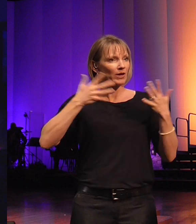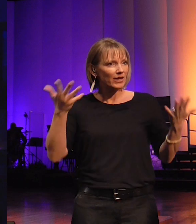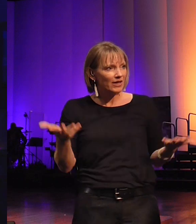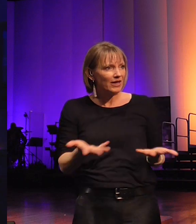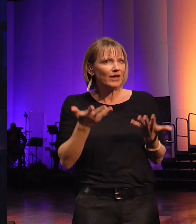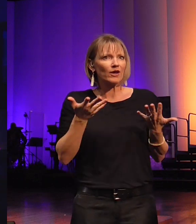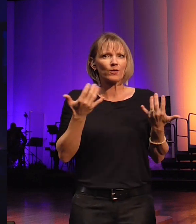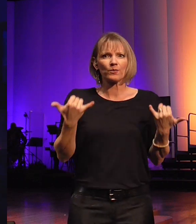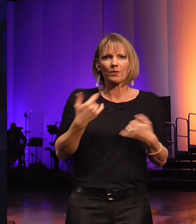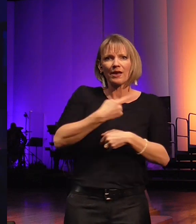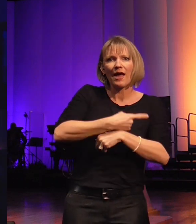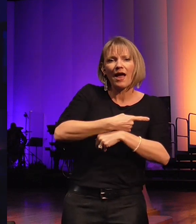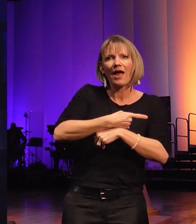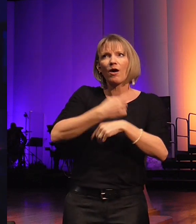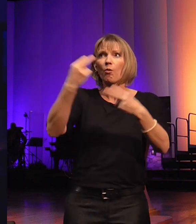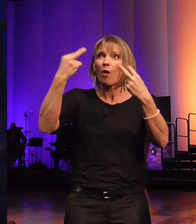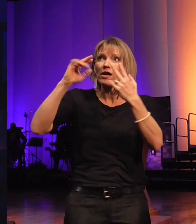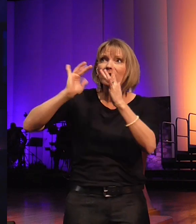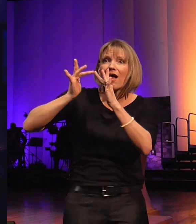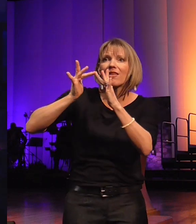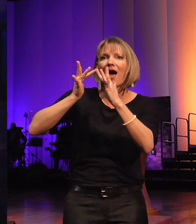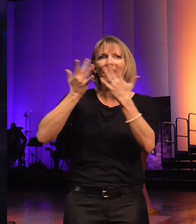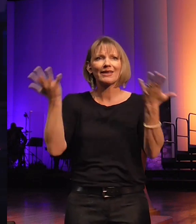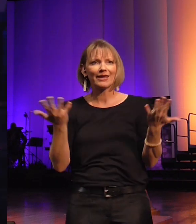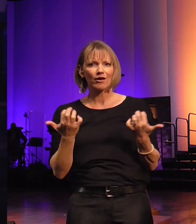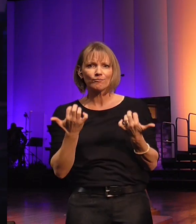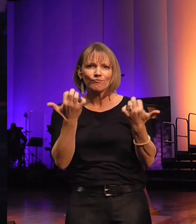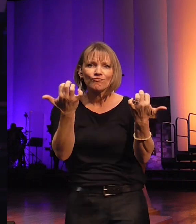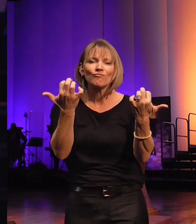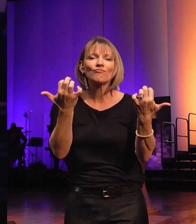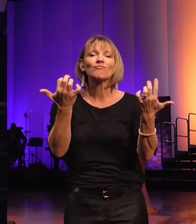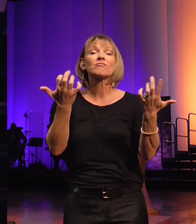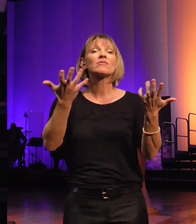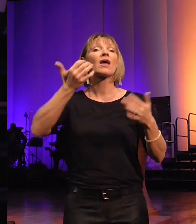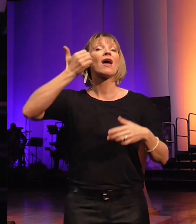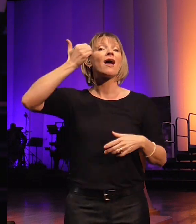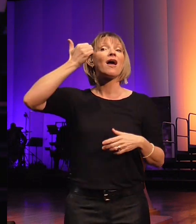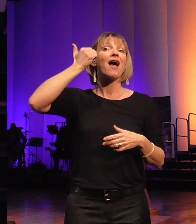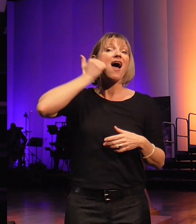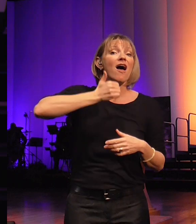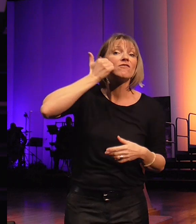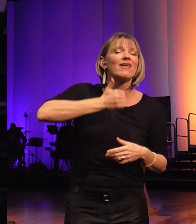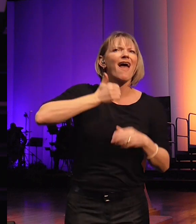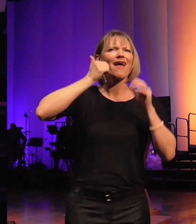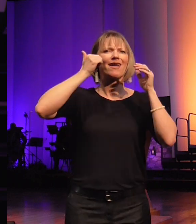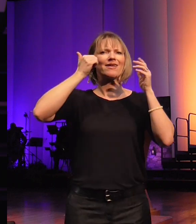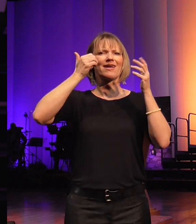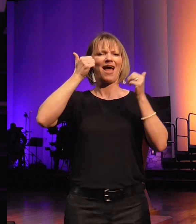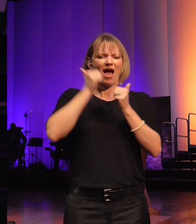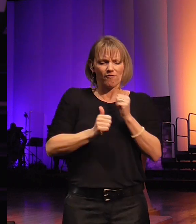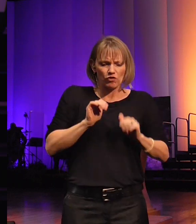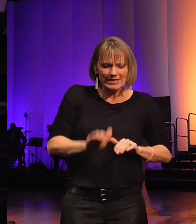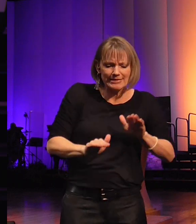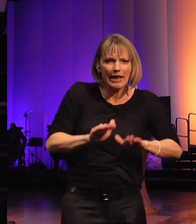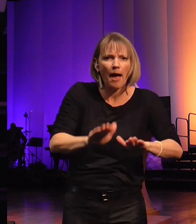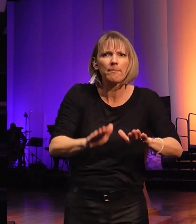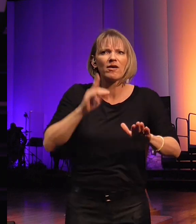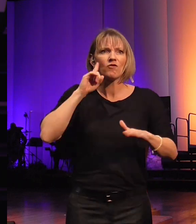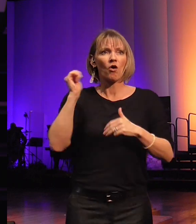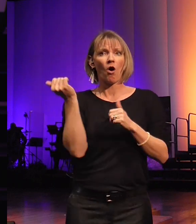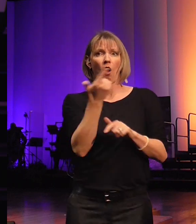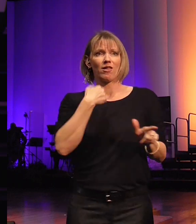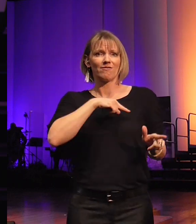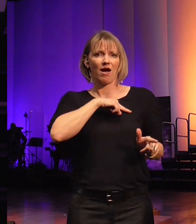in presence here this Sunday. But every day, every step for you, for all of us, for a